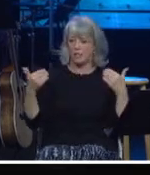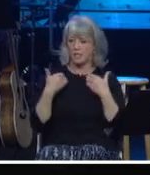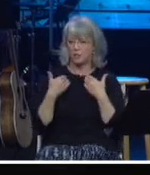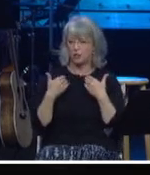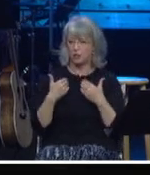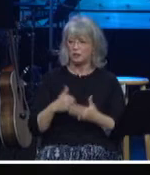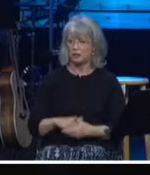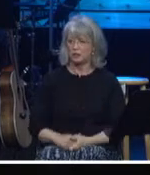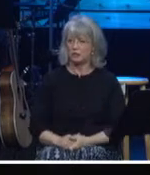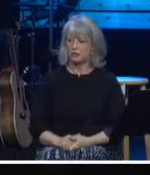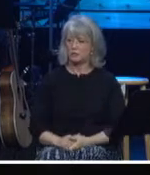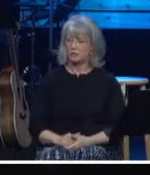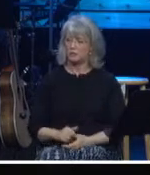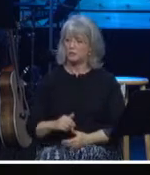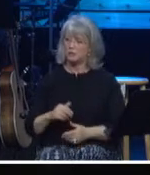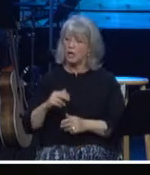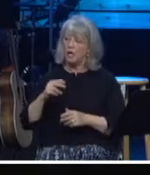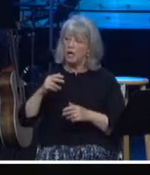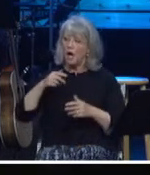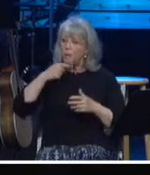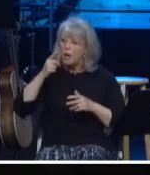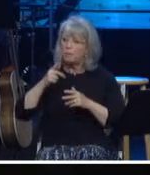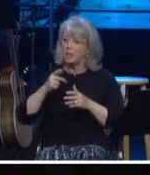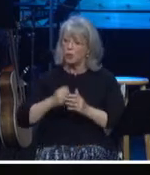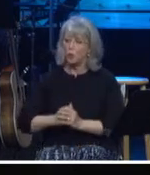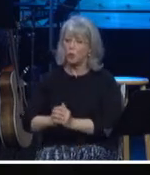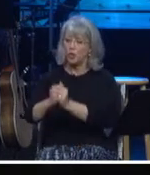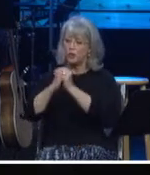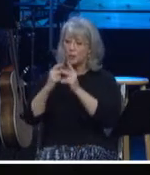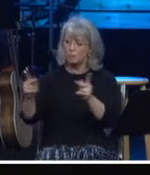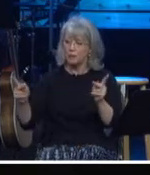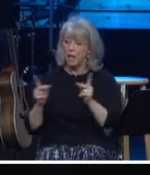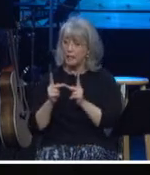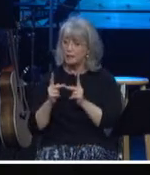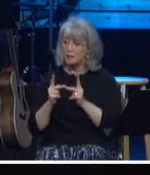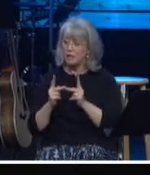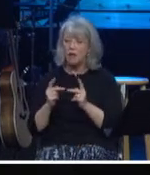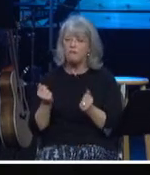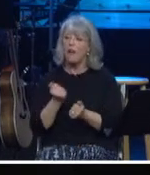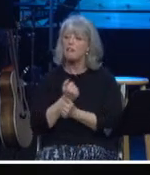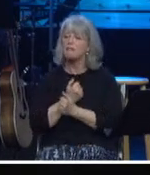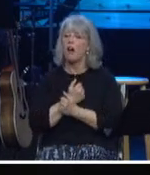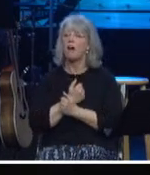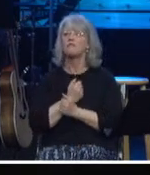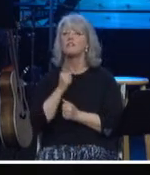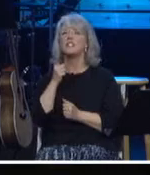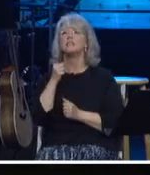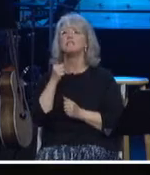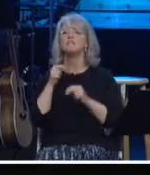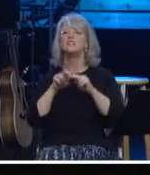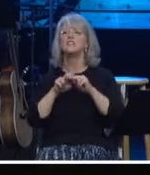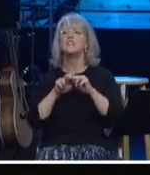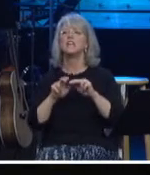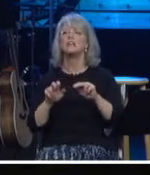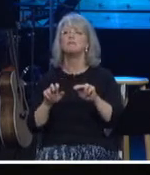And then you get into this public worship within the synagogues. They loved the chief seats in the